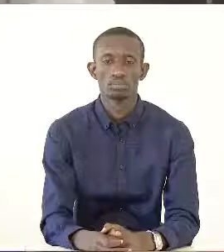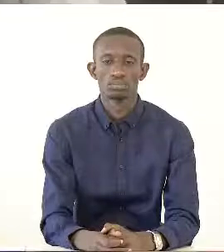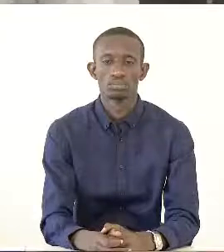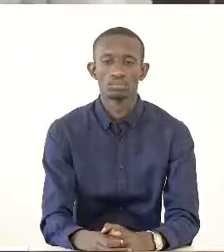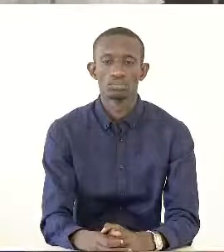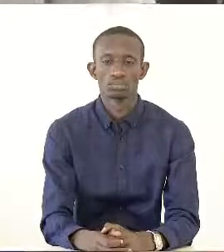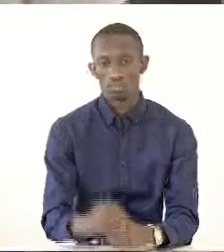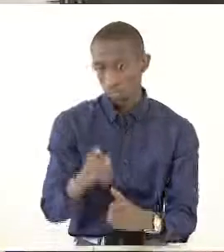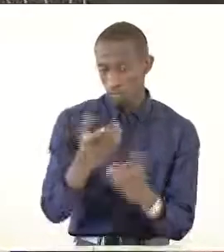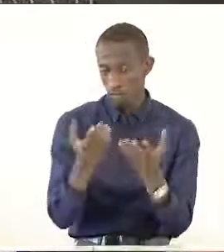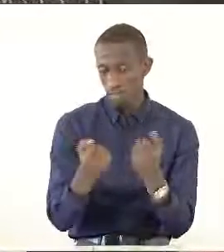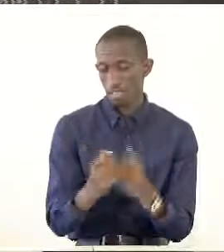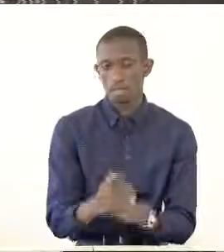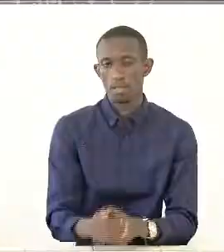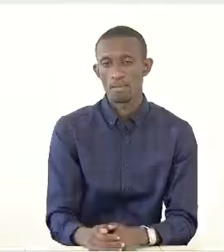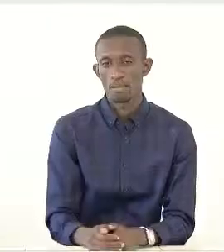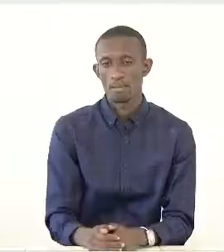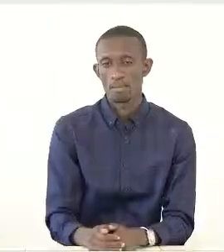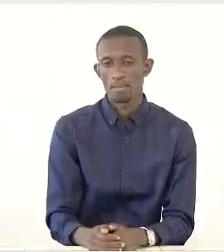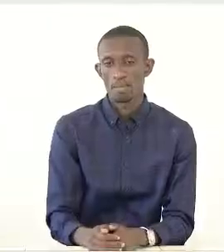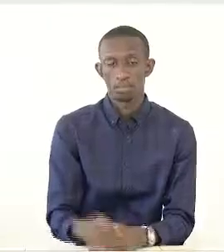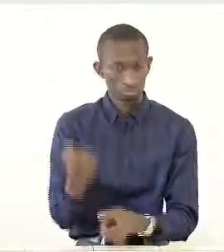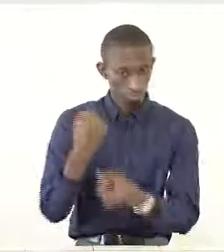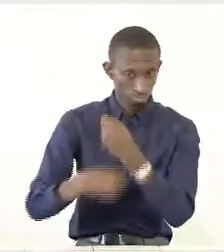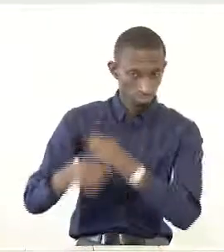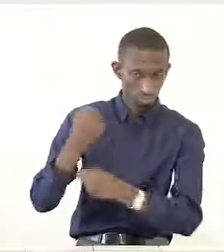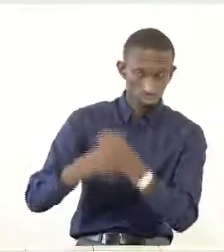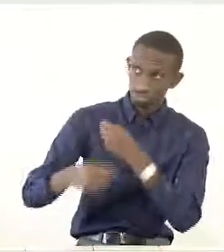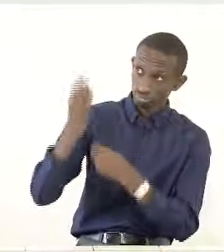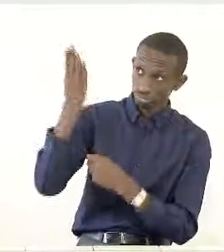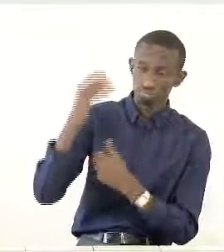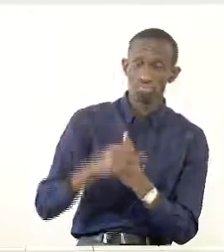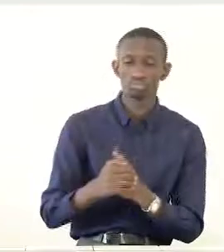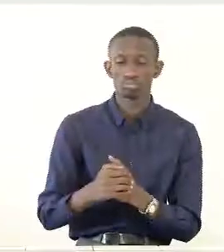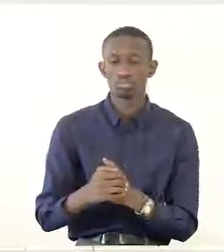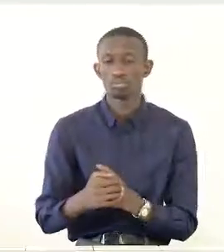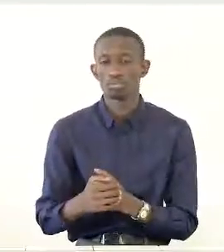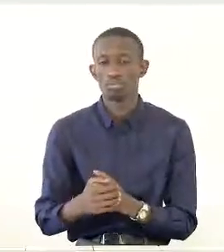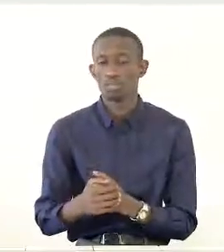You have that activity. We have 4